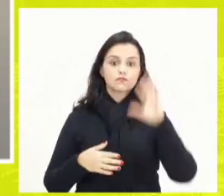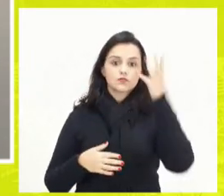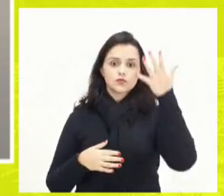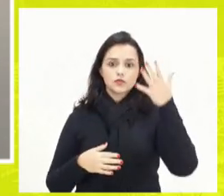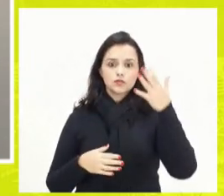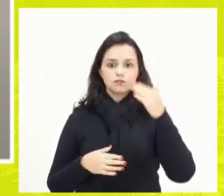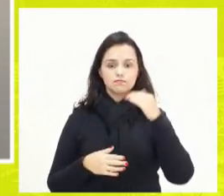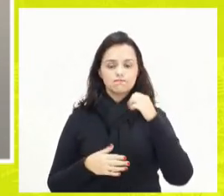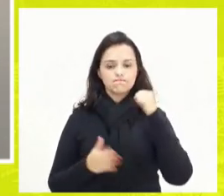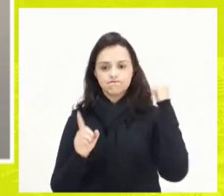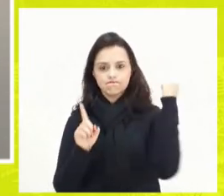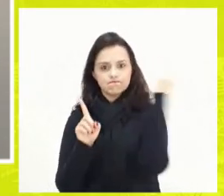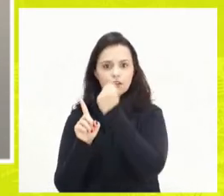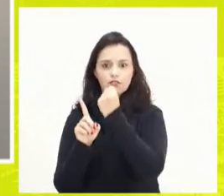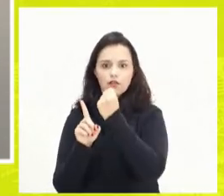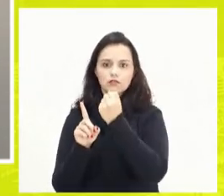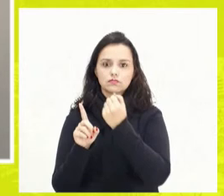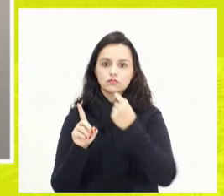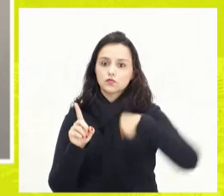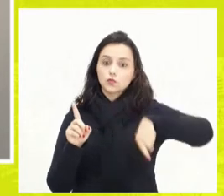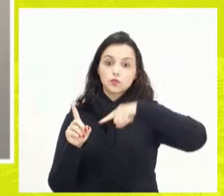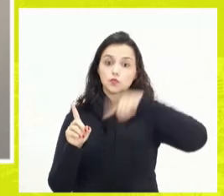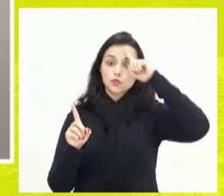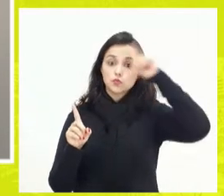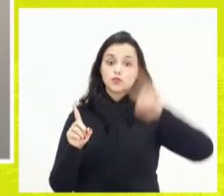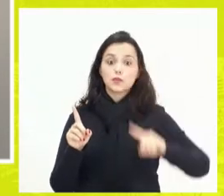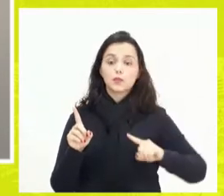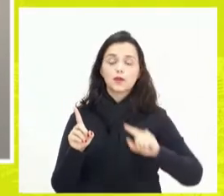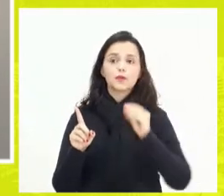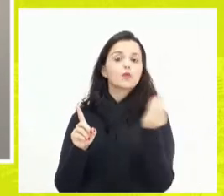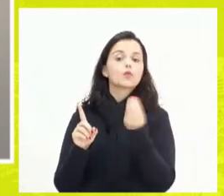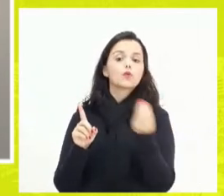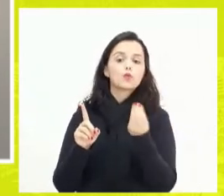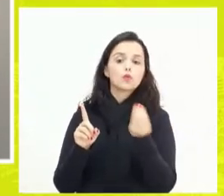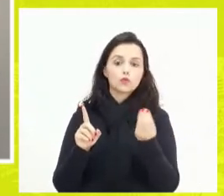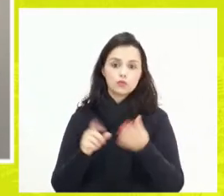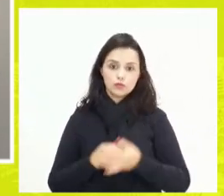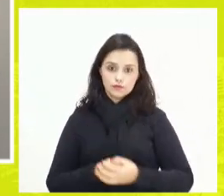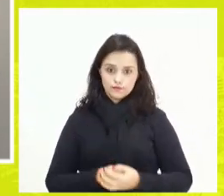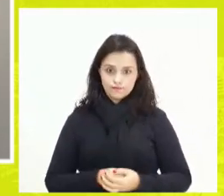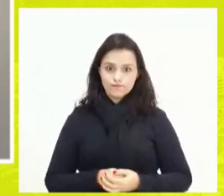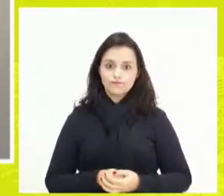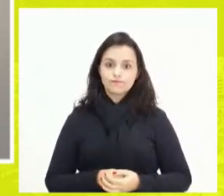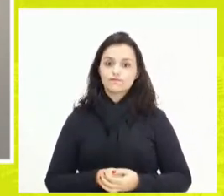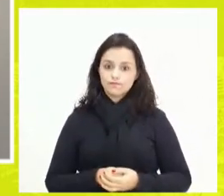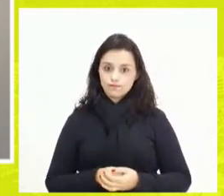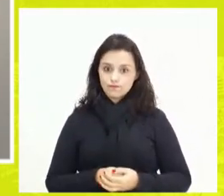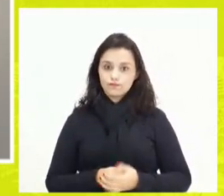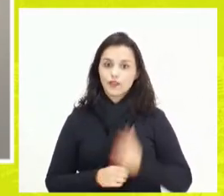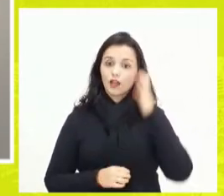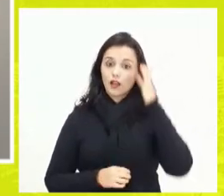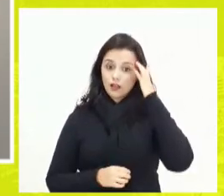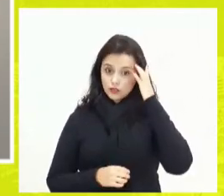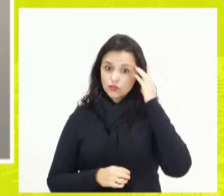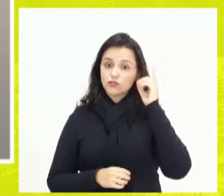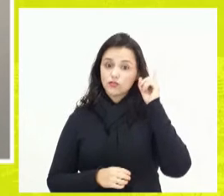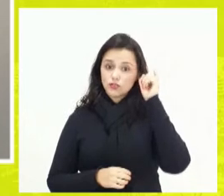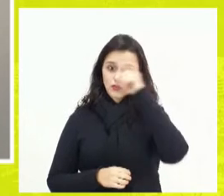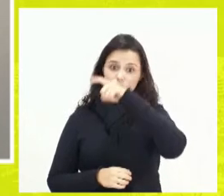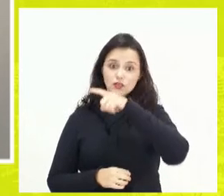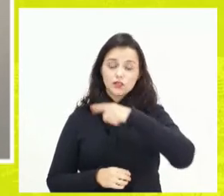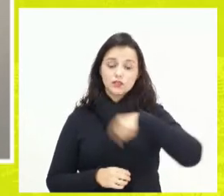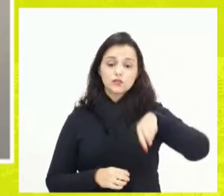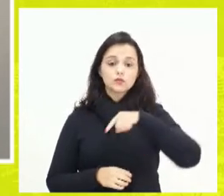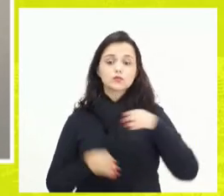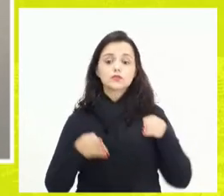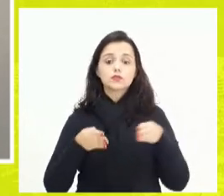i mean we don't know the details about their murders but this really